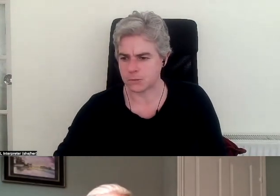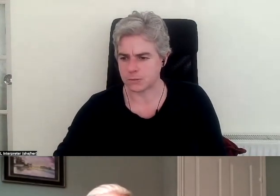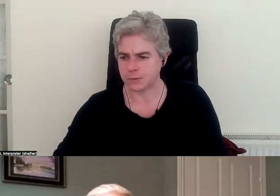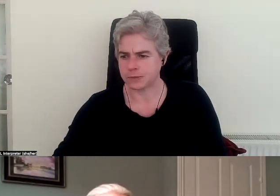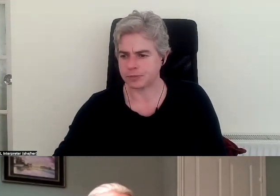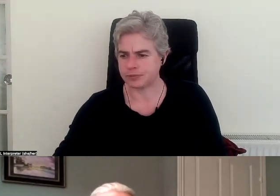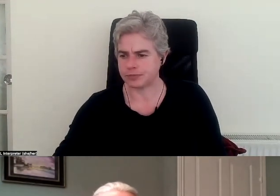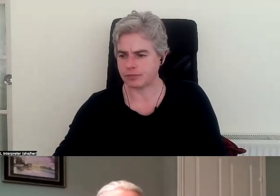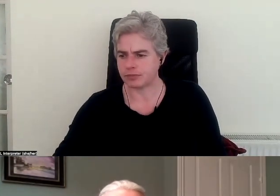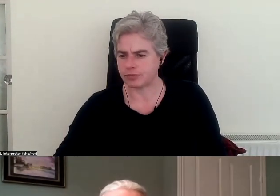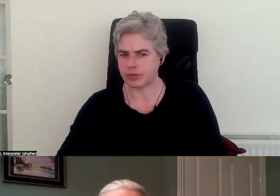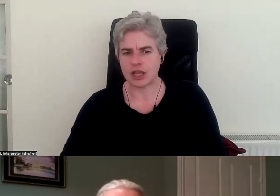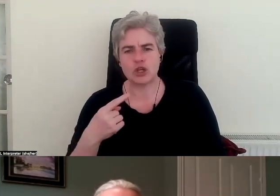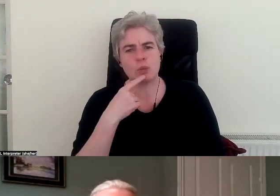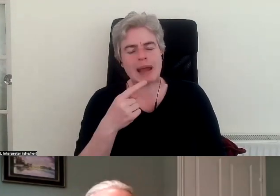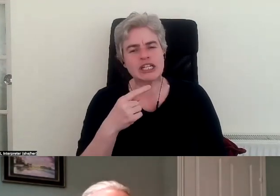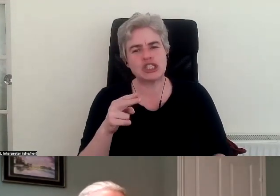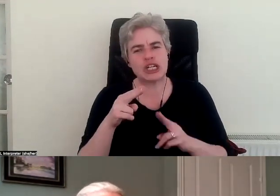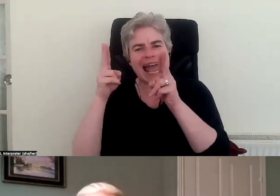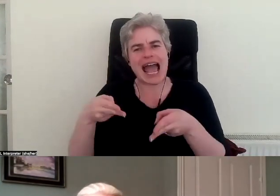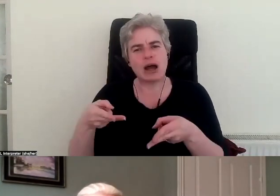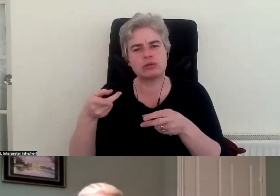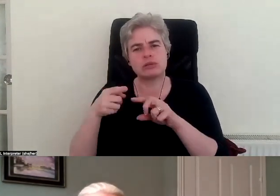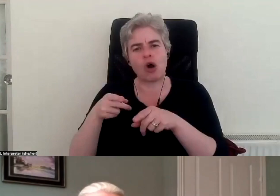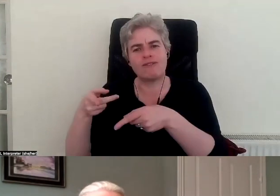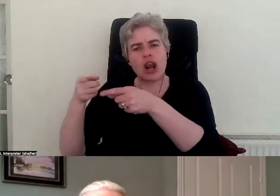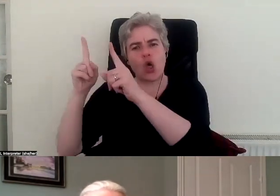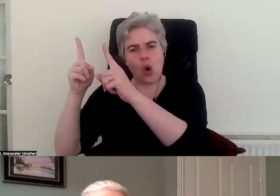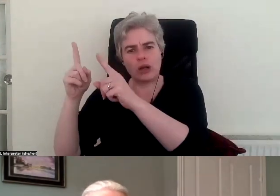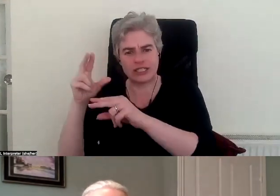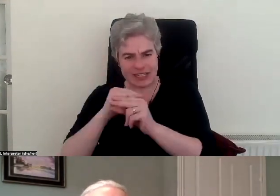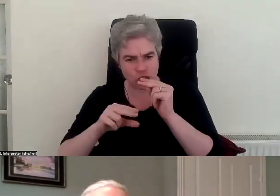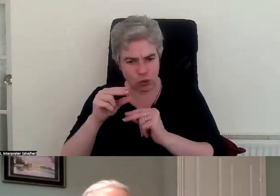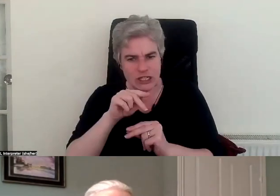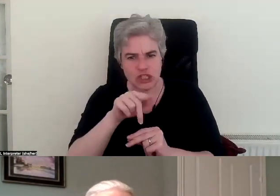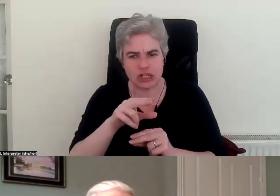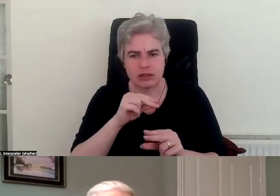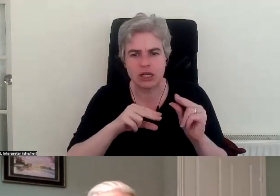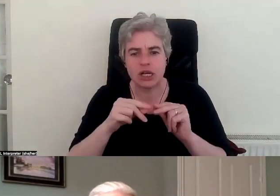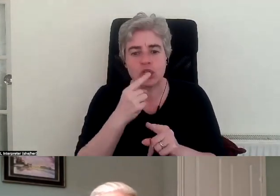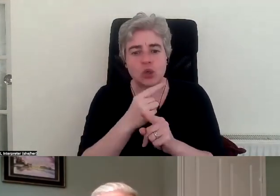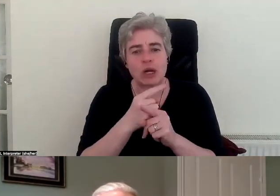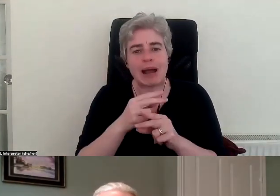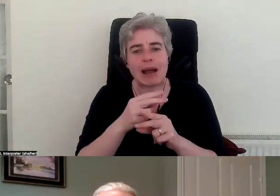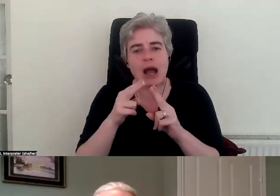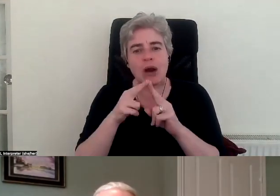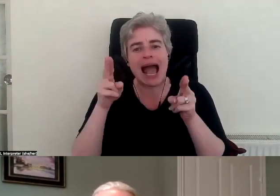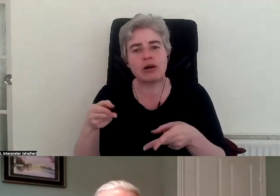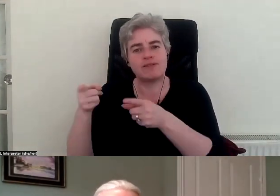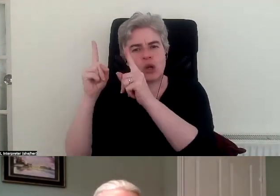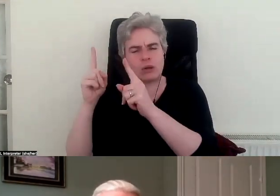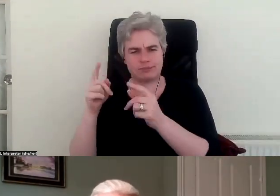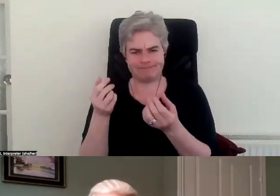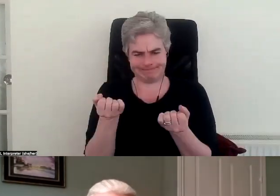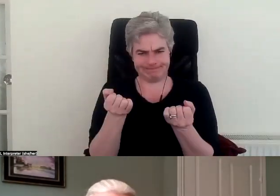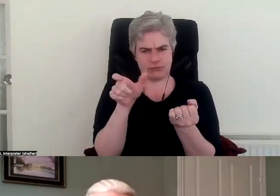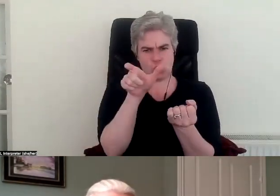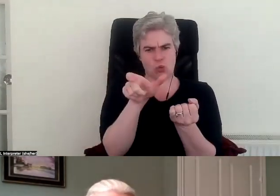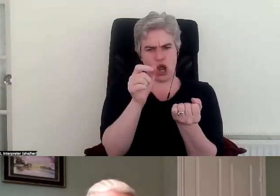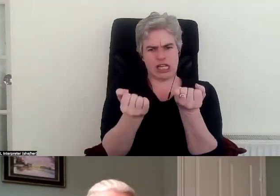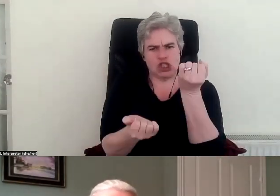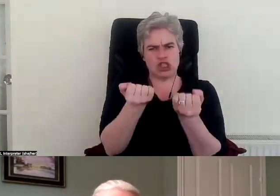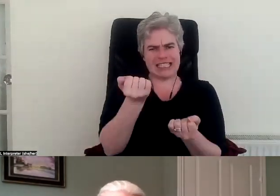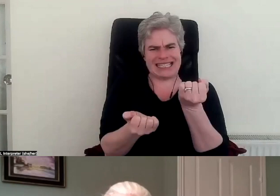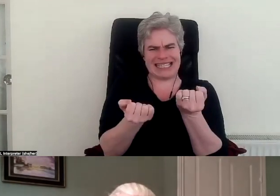A question, you mentioned the House of Lords there, and there's a question in the chat about just talking about the House of Lords and what does justice look like as we move